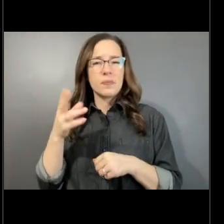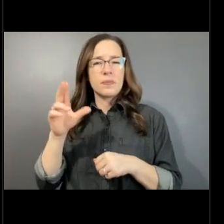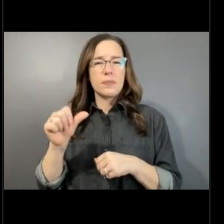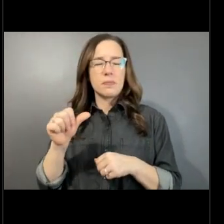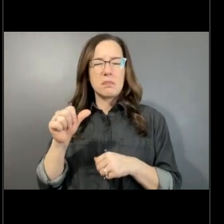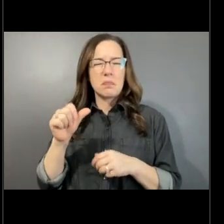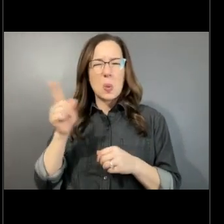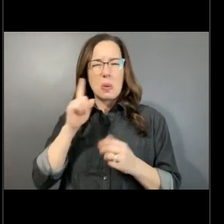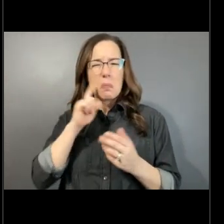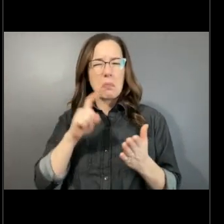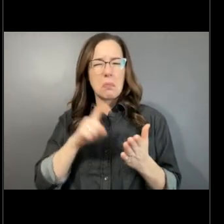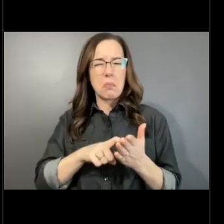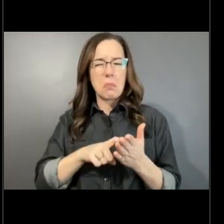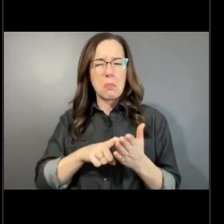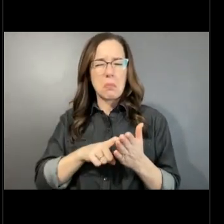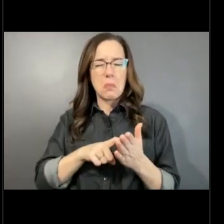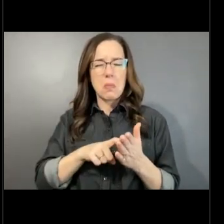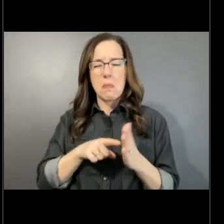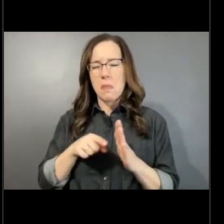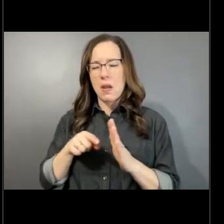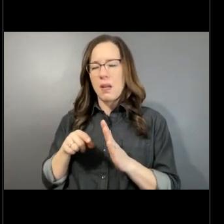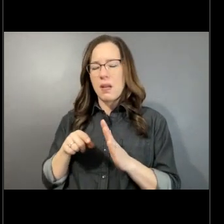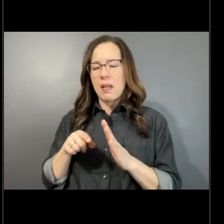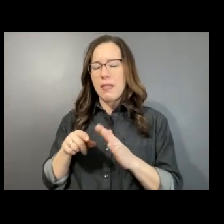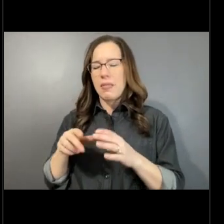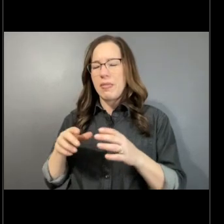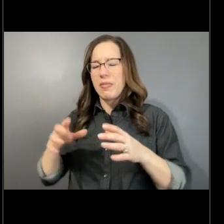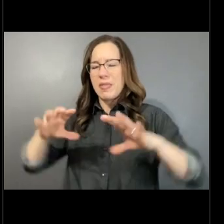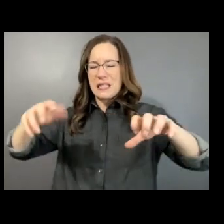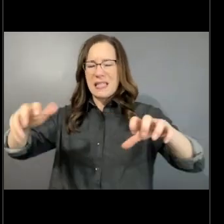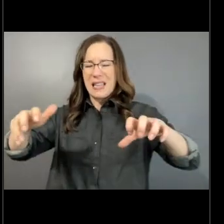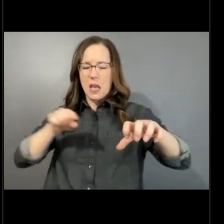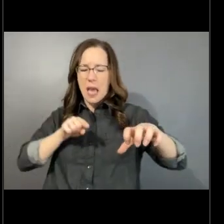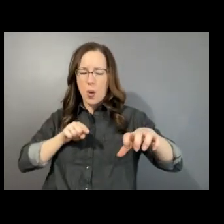the depth of the sink in a kitchen?